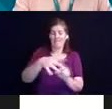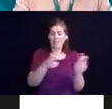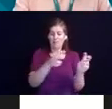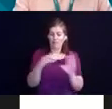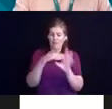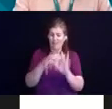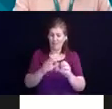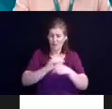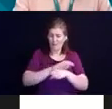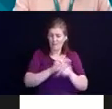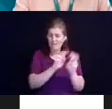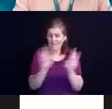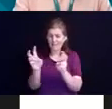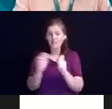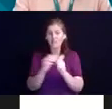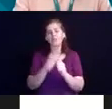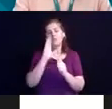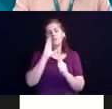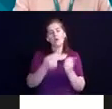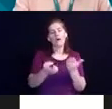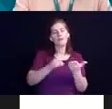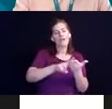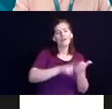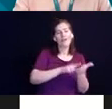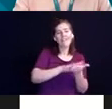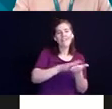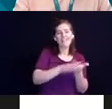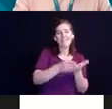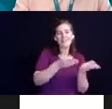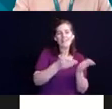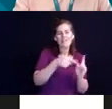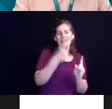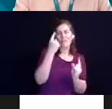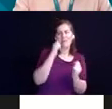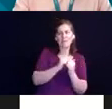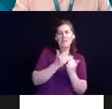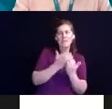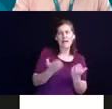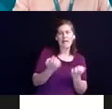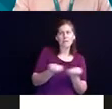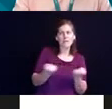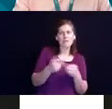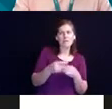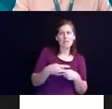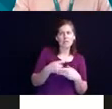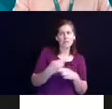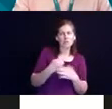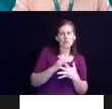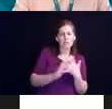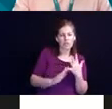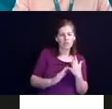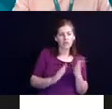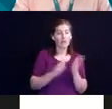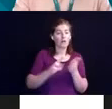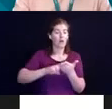So, again, contracted cleaning service because they're wondering about supplies and equipment and products to use, contracted